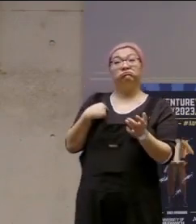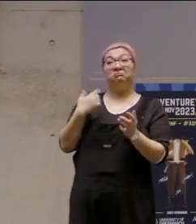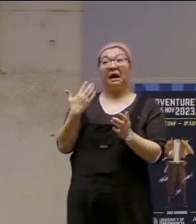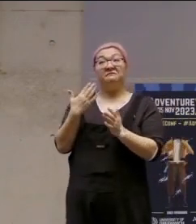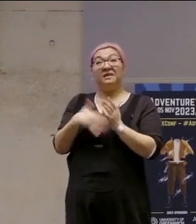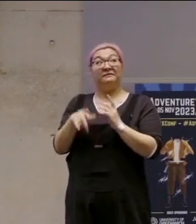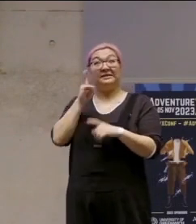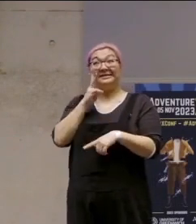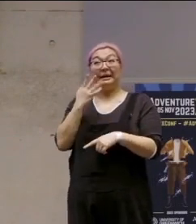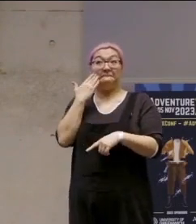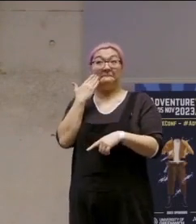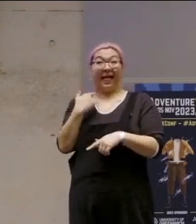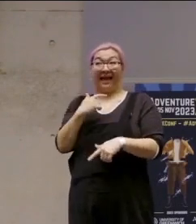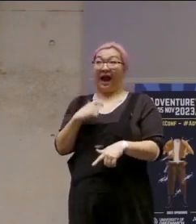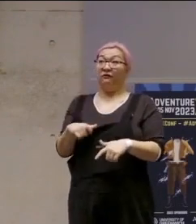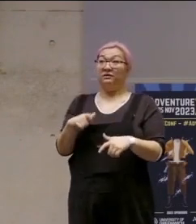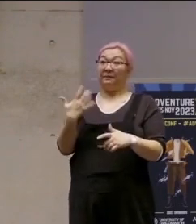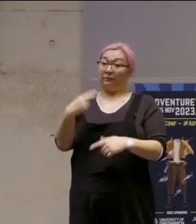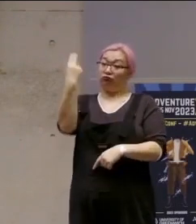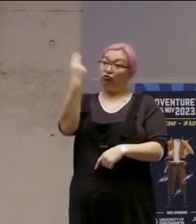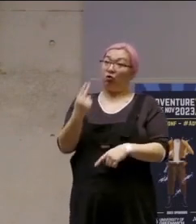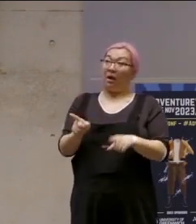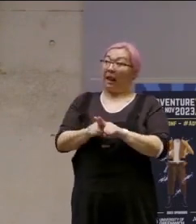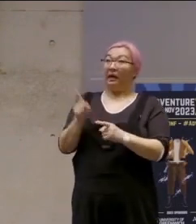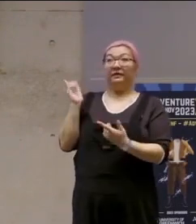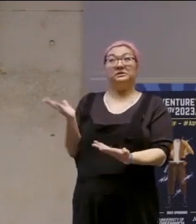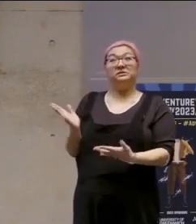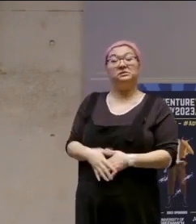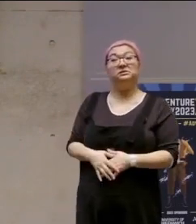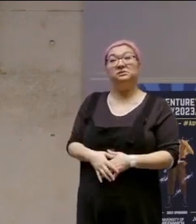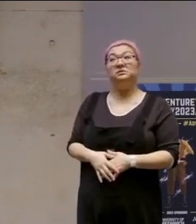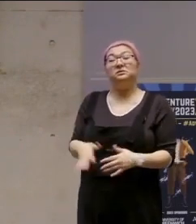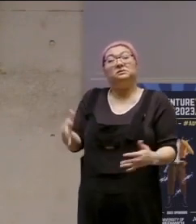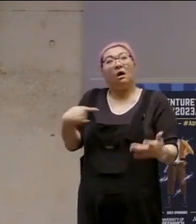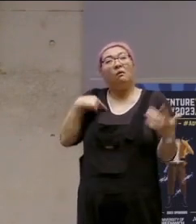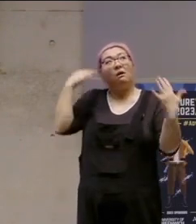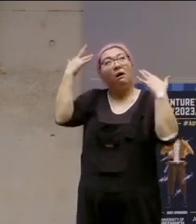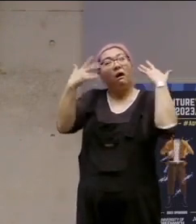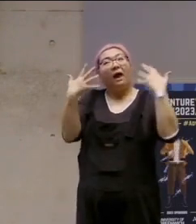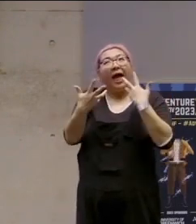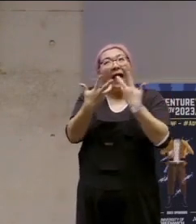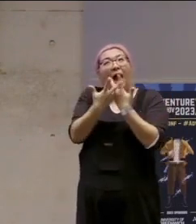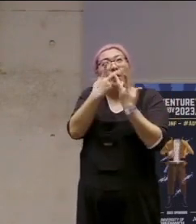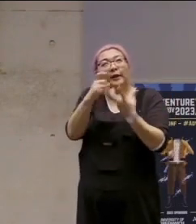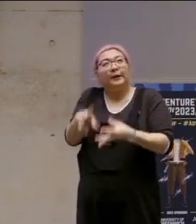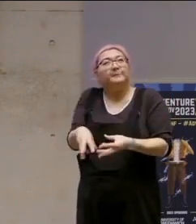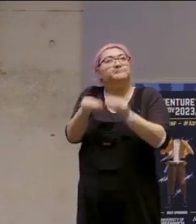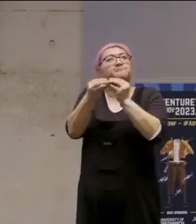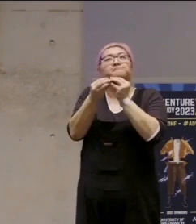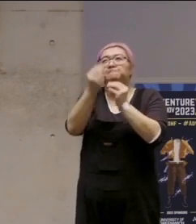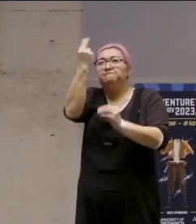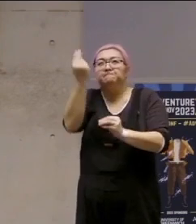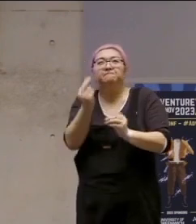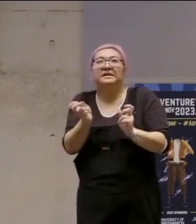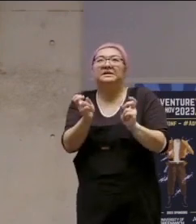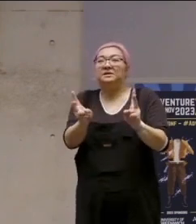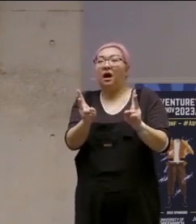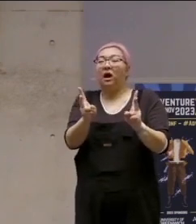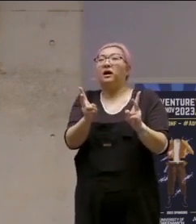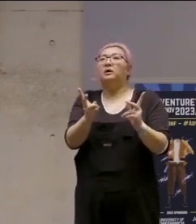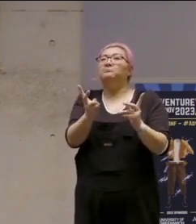in this style. So it's, again, going back to this point of how can I stylize this? How can I make this my own while still making